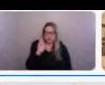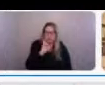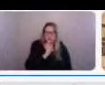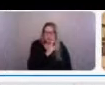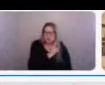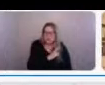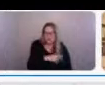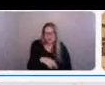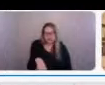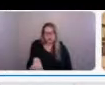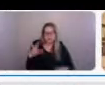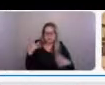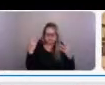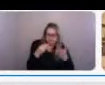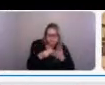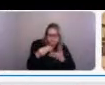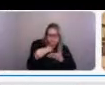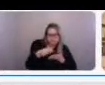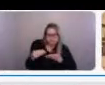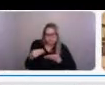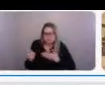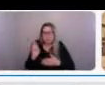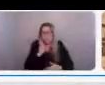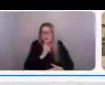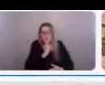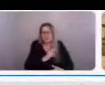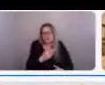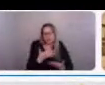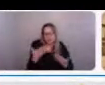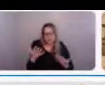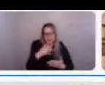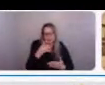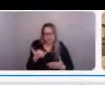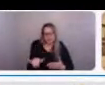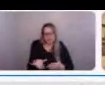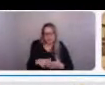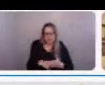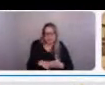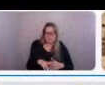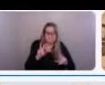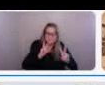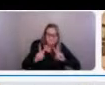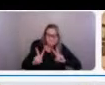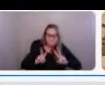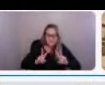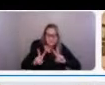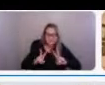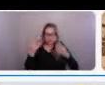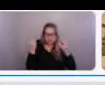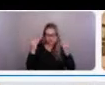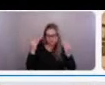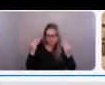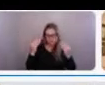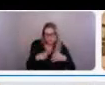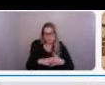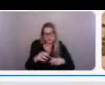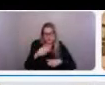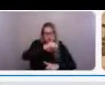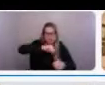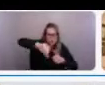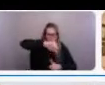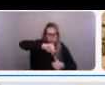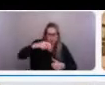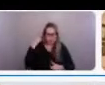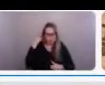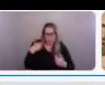uh do restaurants and things like that visit their boutiques and you know for social reasons so we have a lot